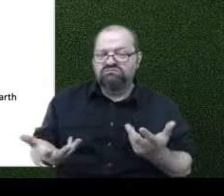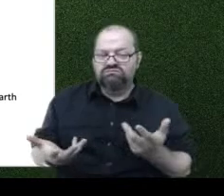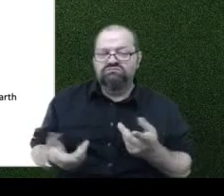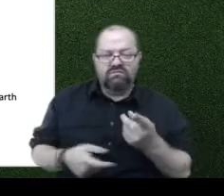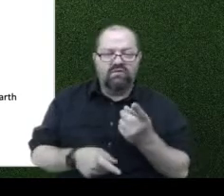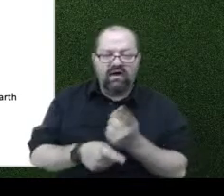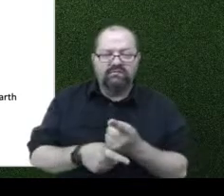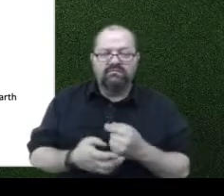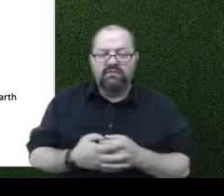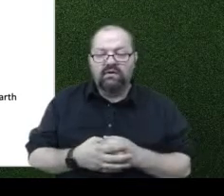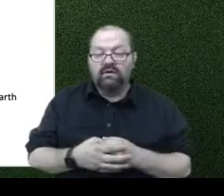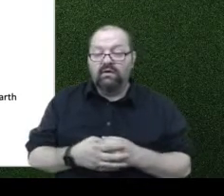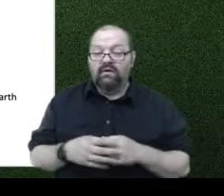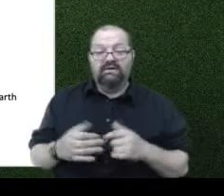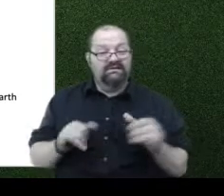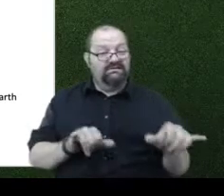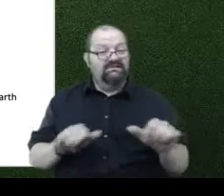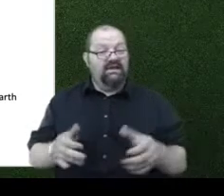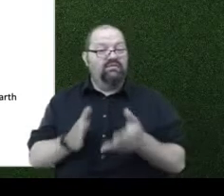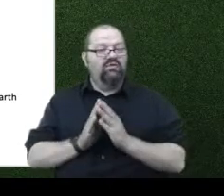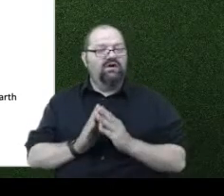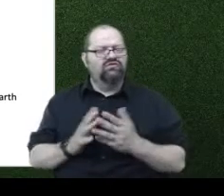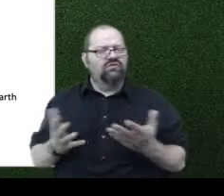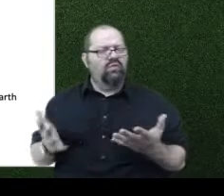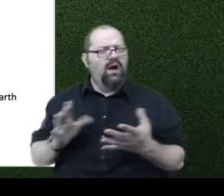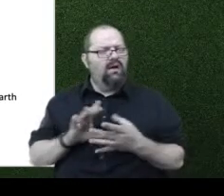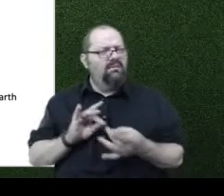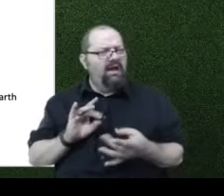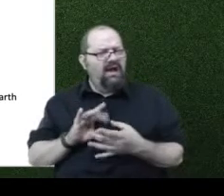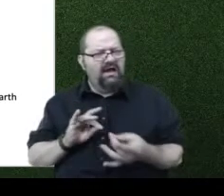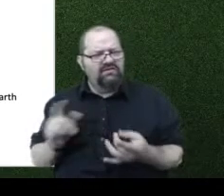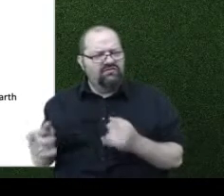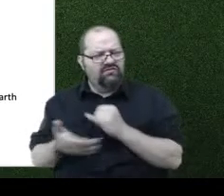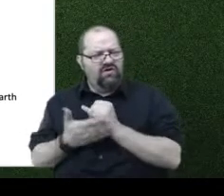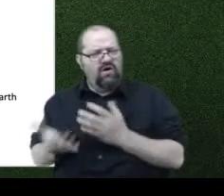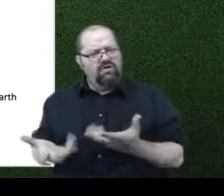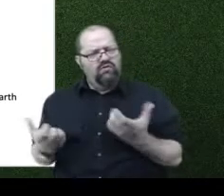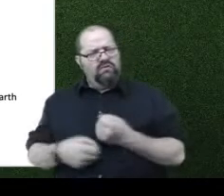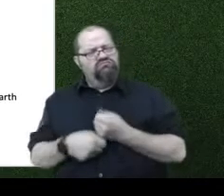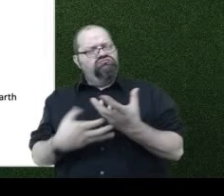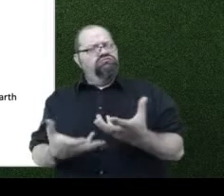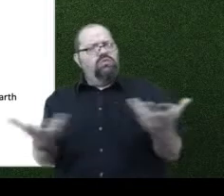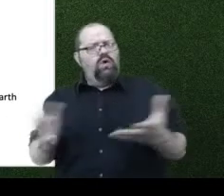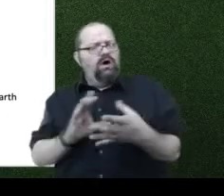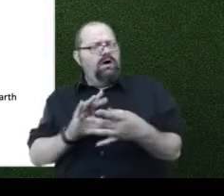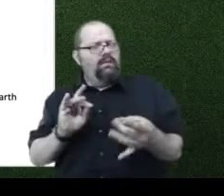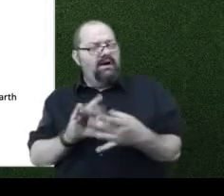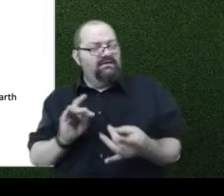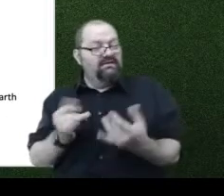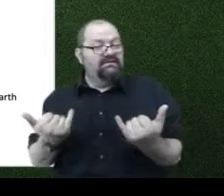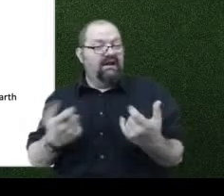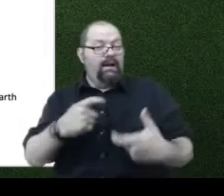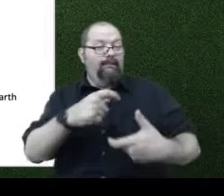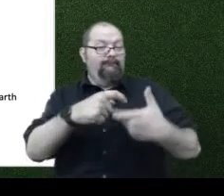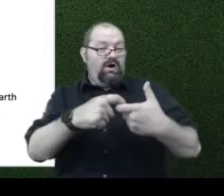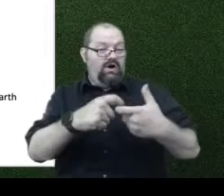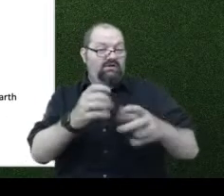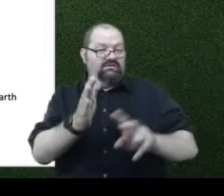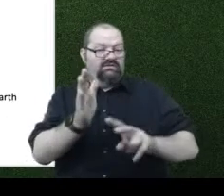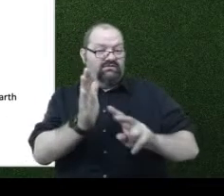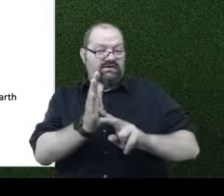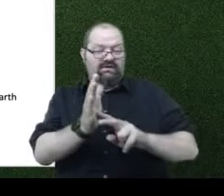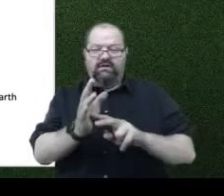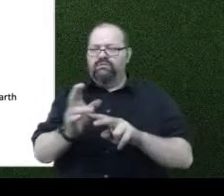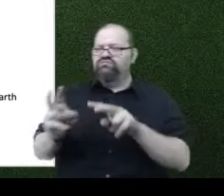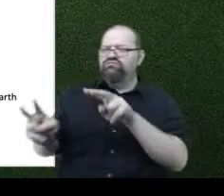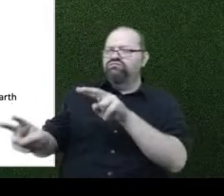same question as before. What message is this artist conveying? Pause the video for a minute or two and think